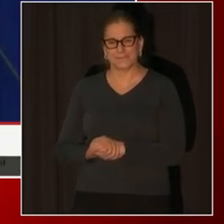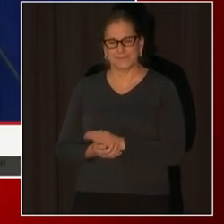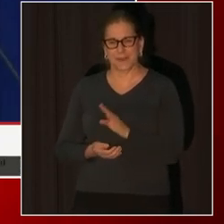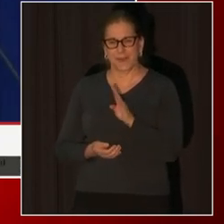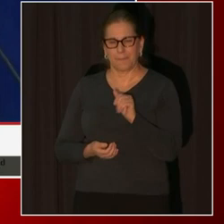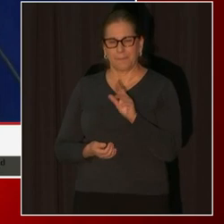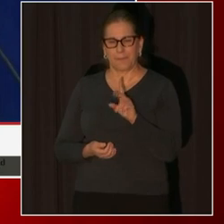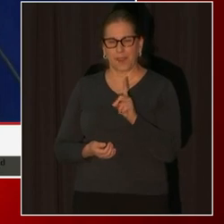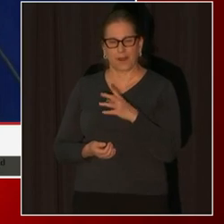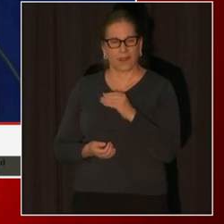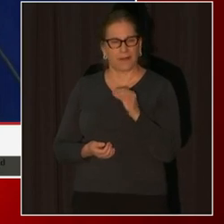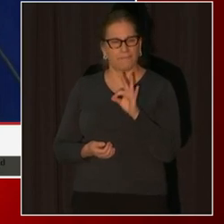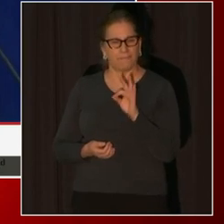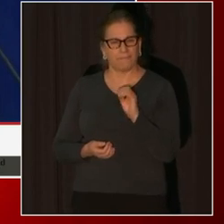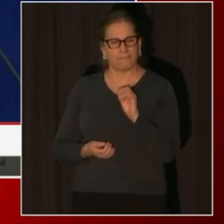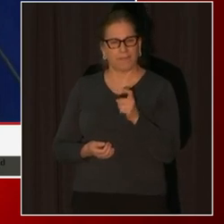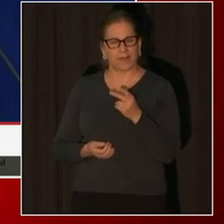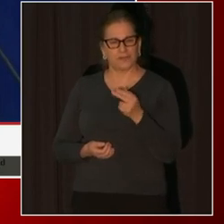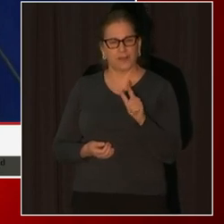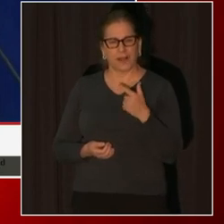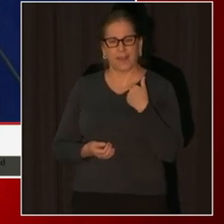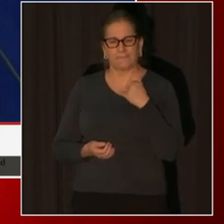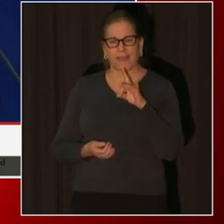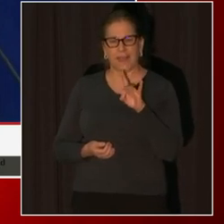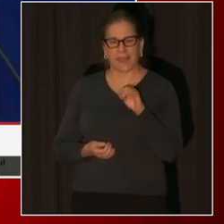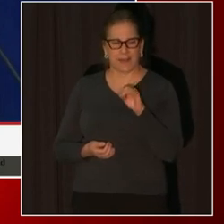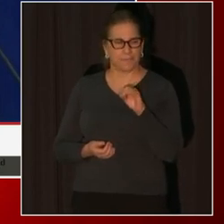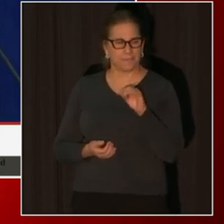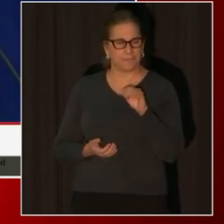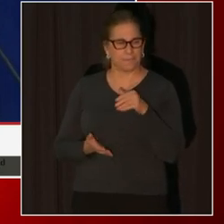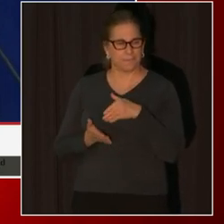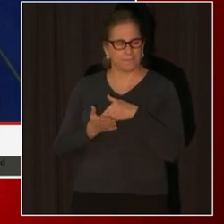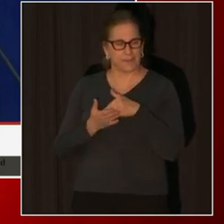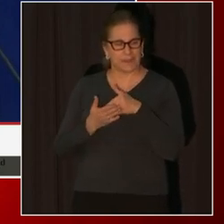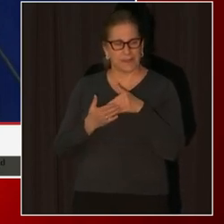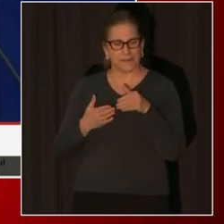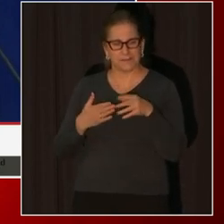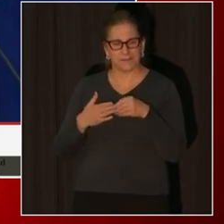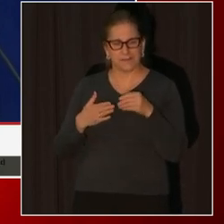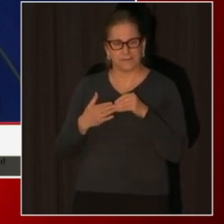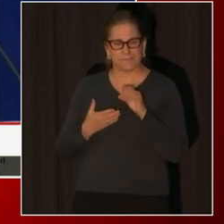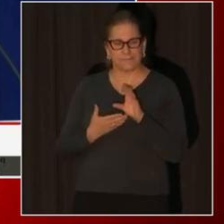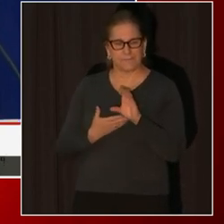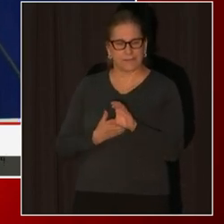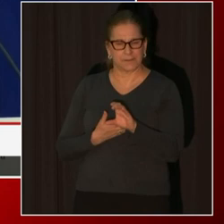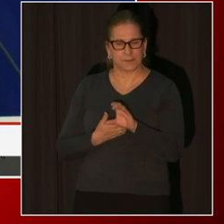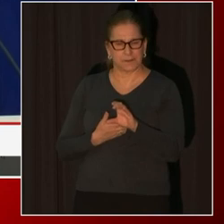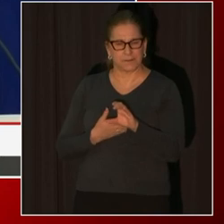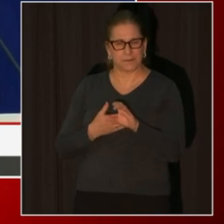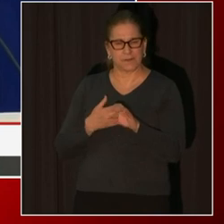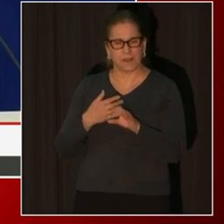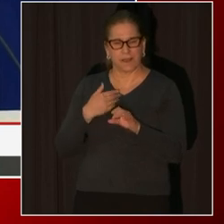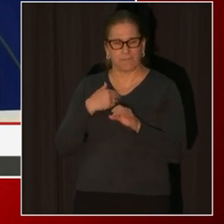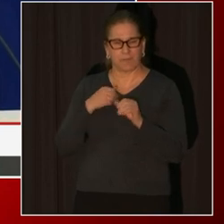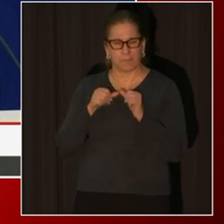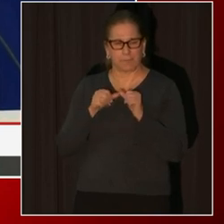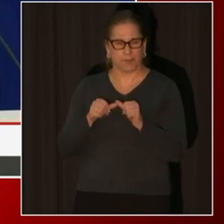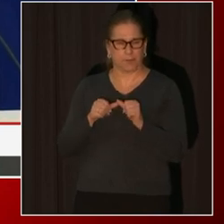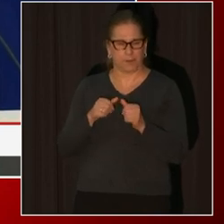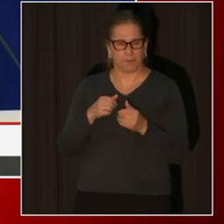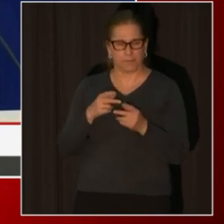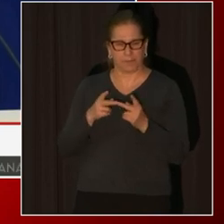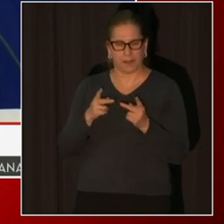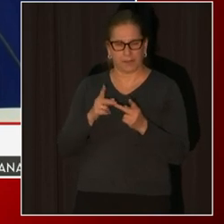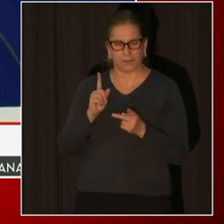College, there's an $80 million investment to create a permanent home. It'll be at the current site of the Malcolm